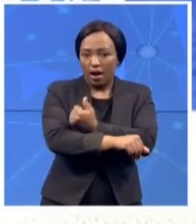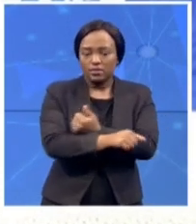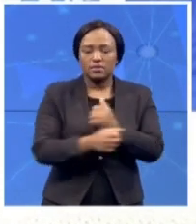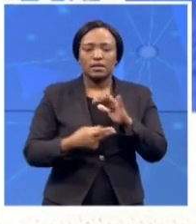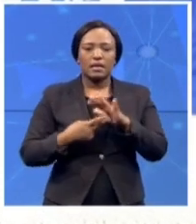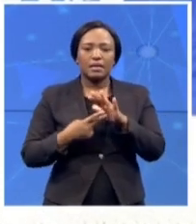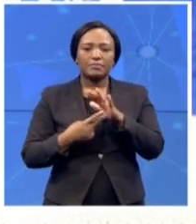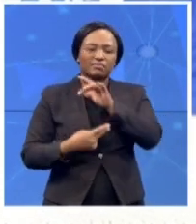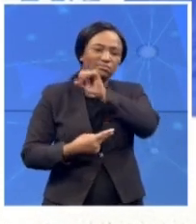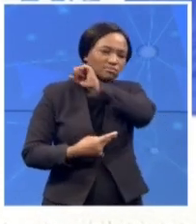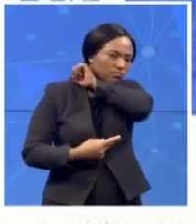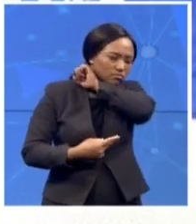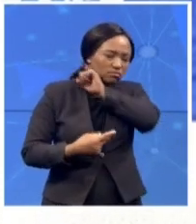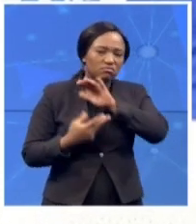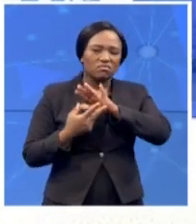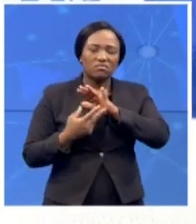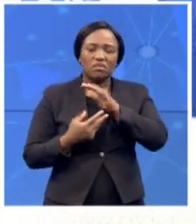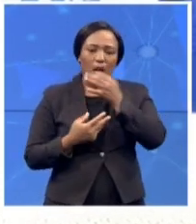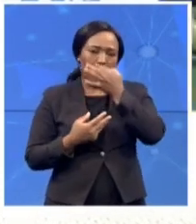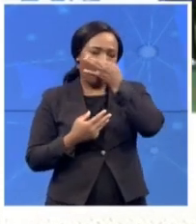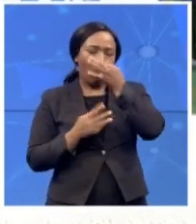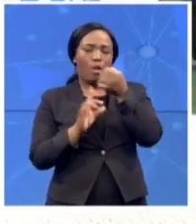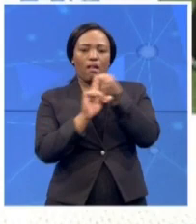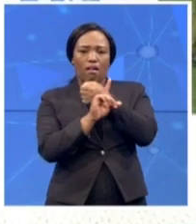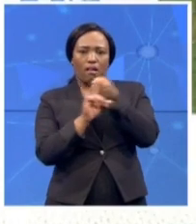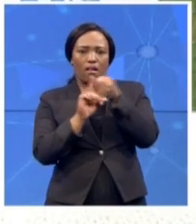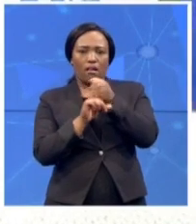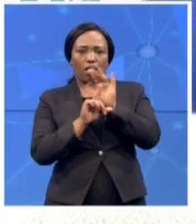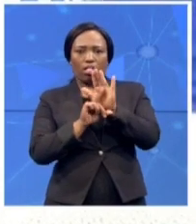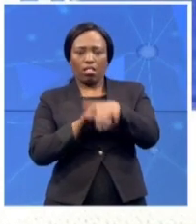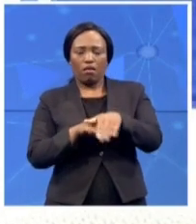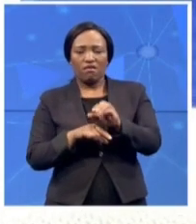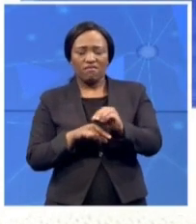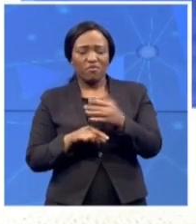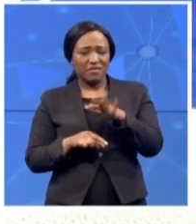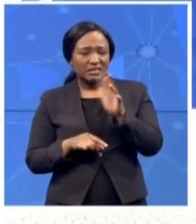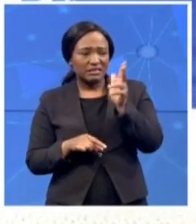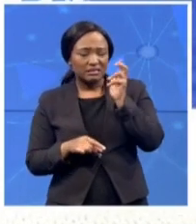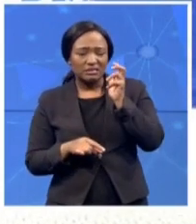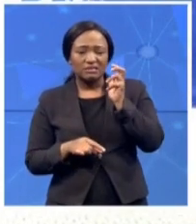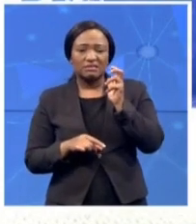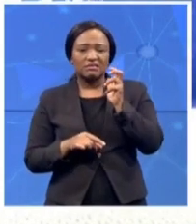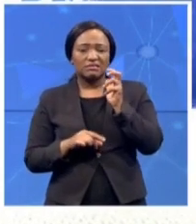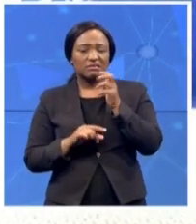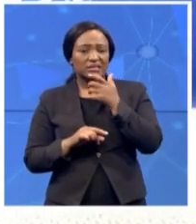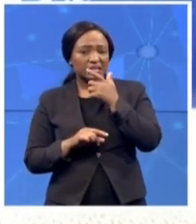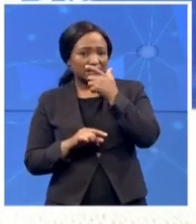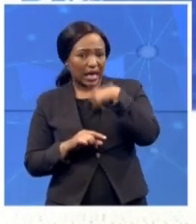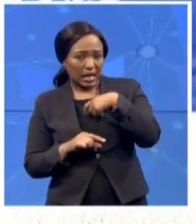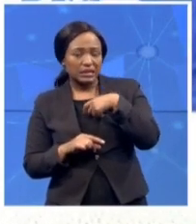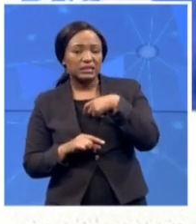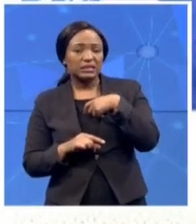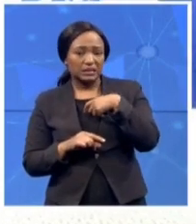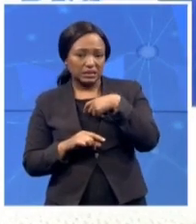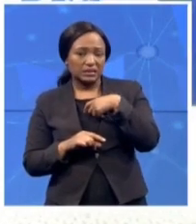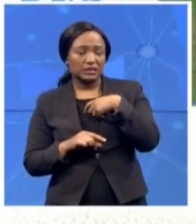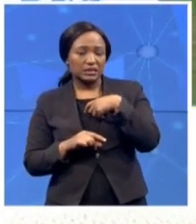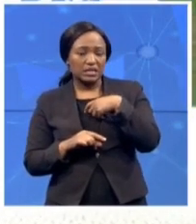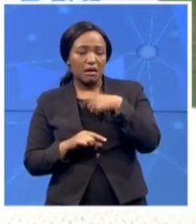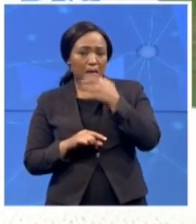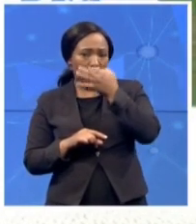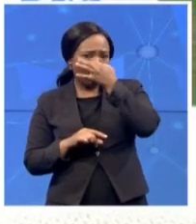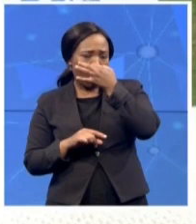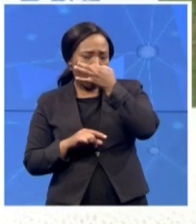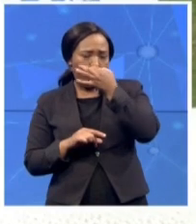much. We've heard of very sad cases around the Bishu area, to talk about bullying and also cautioning them about,